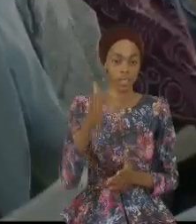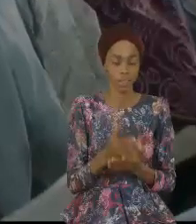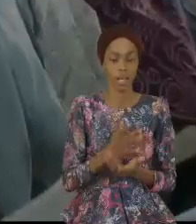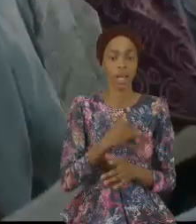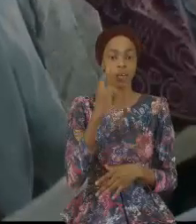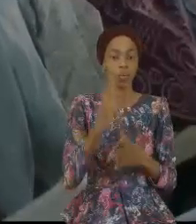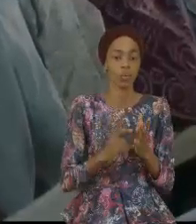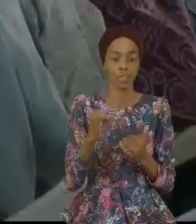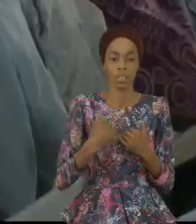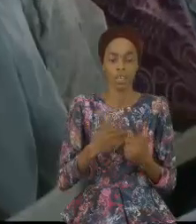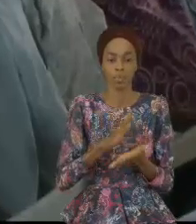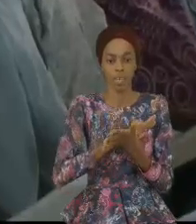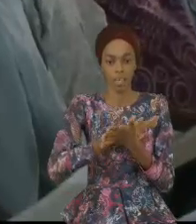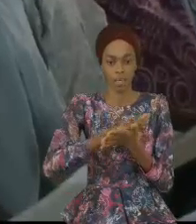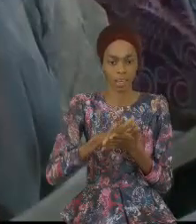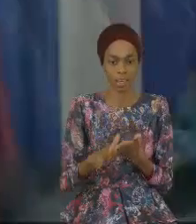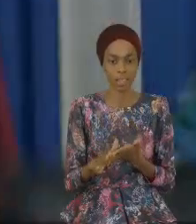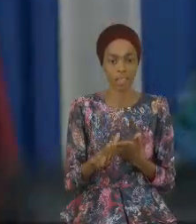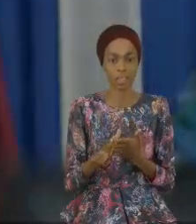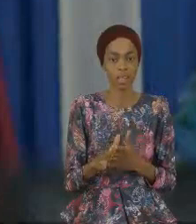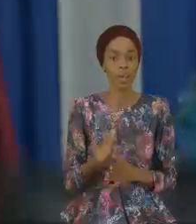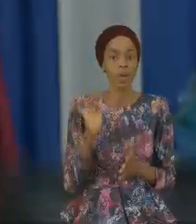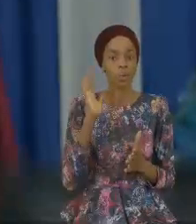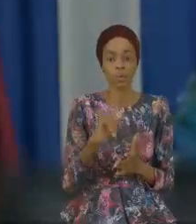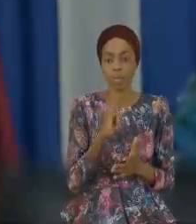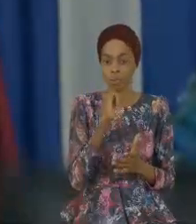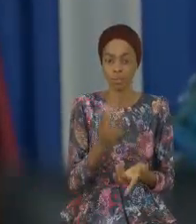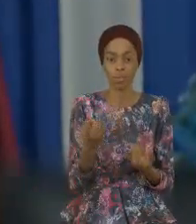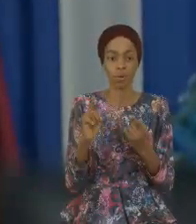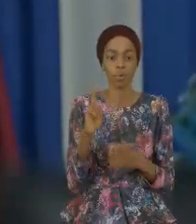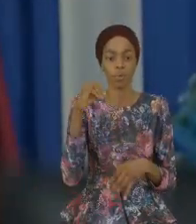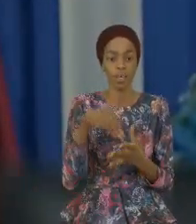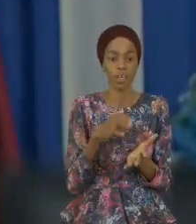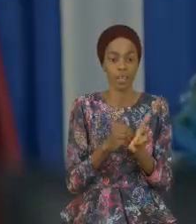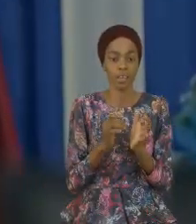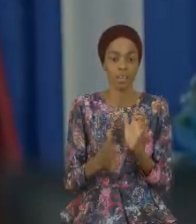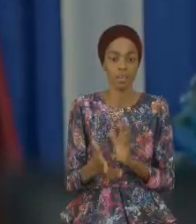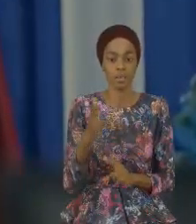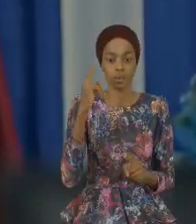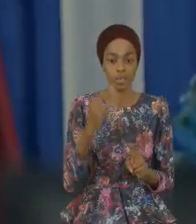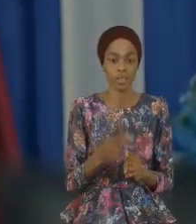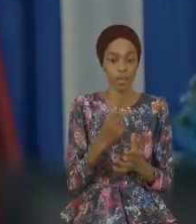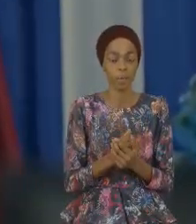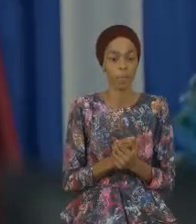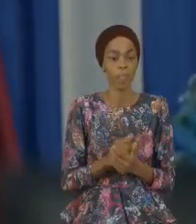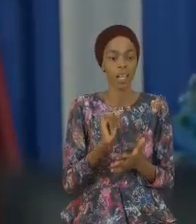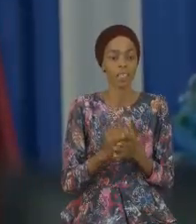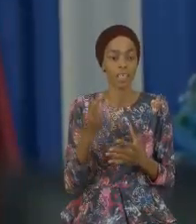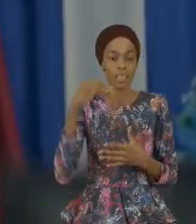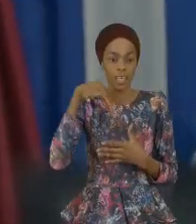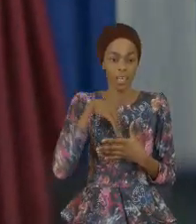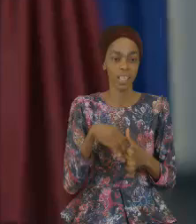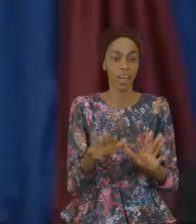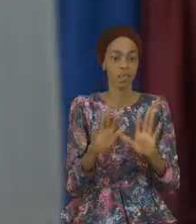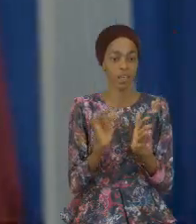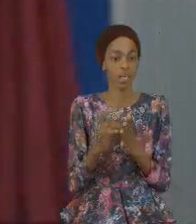have erased, we are not going to allow it to come up again in Jesus' name. The inner fears that we have